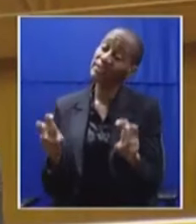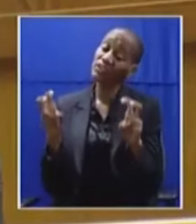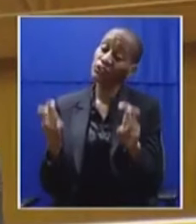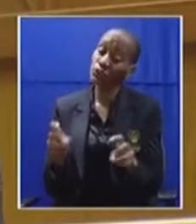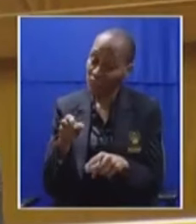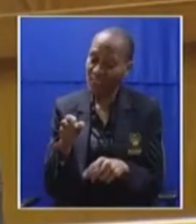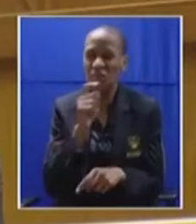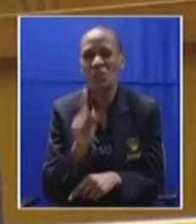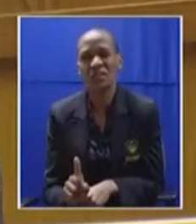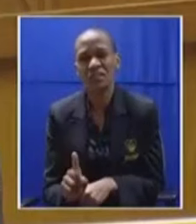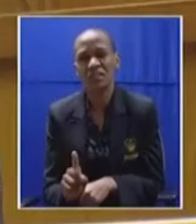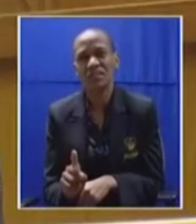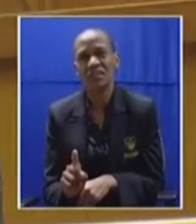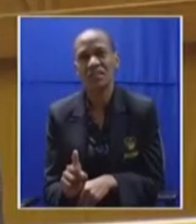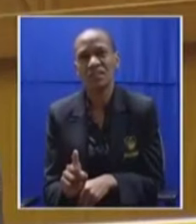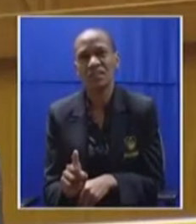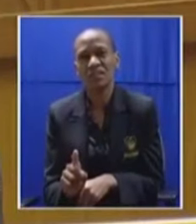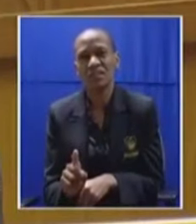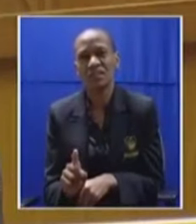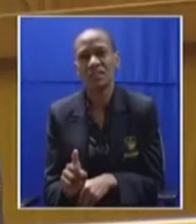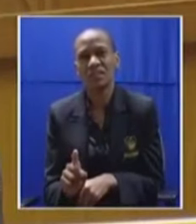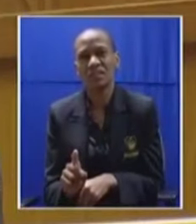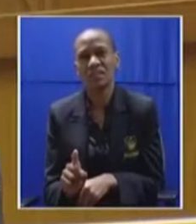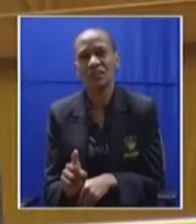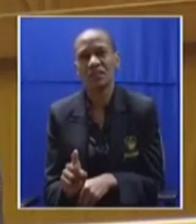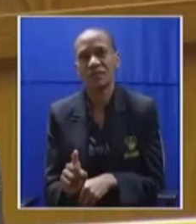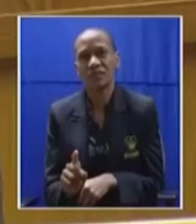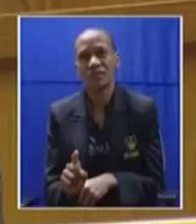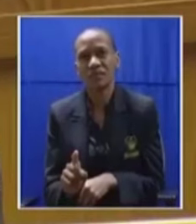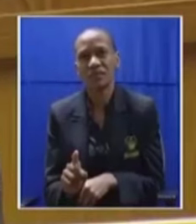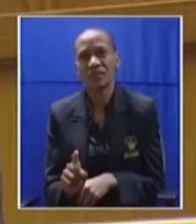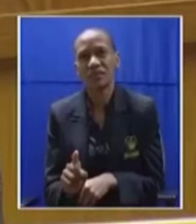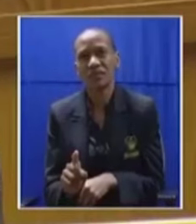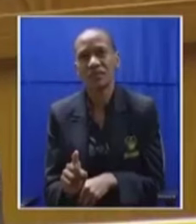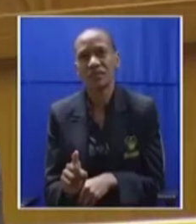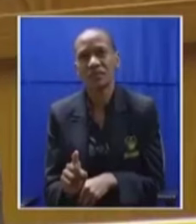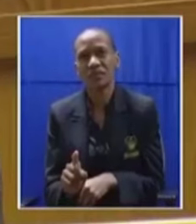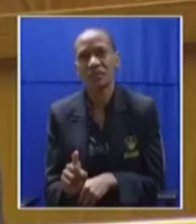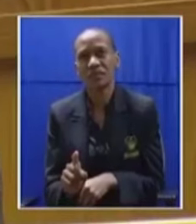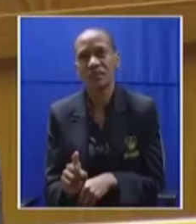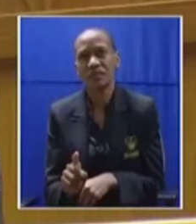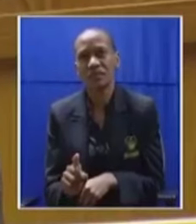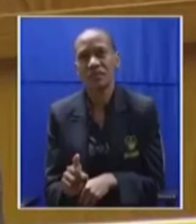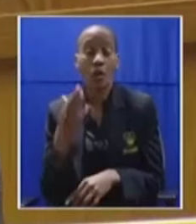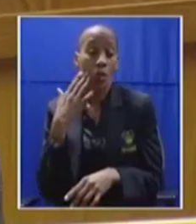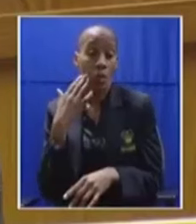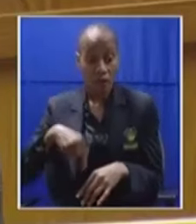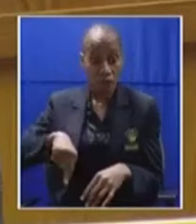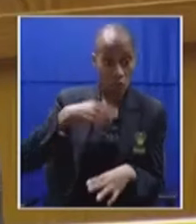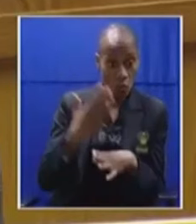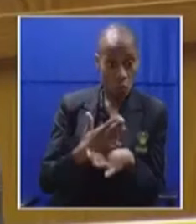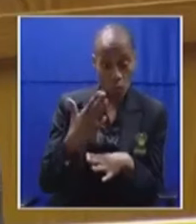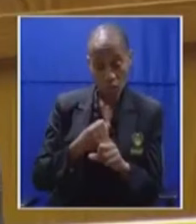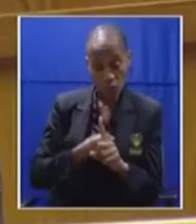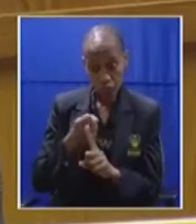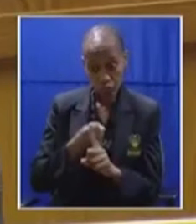what happens at the base, at the foundation of the process of building that society, and it is in the